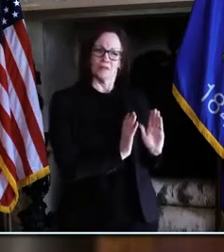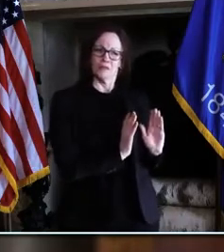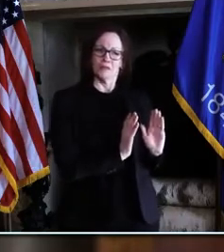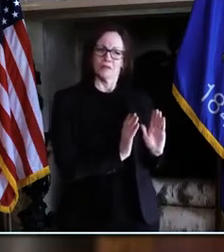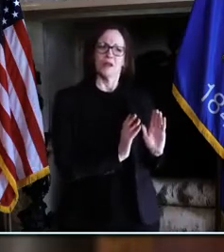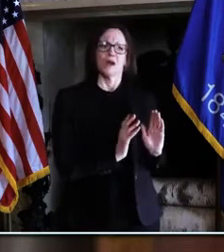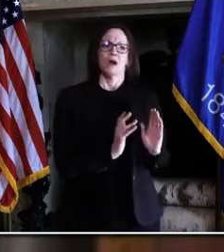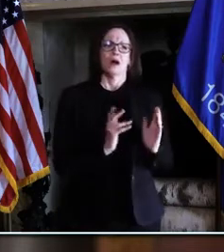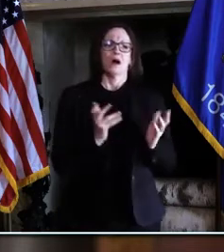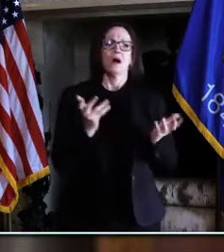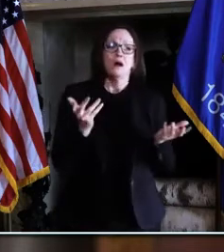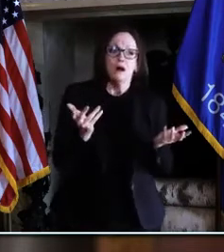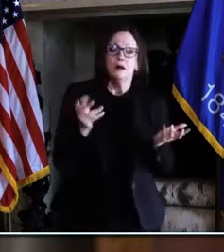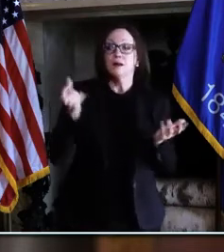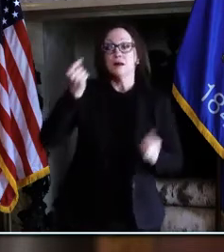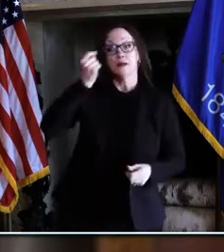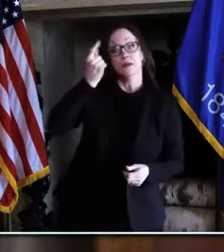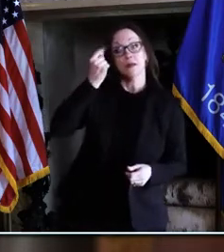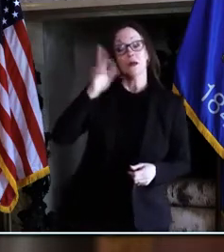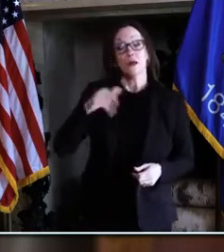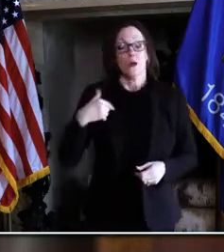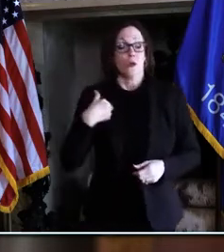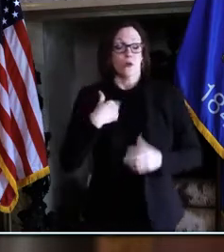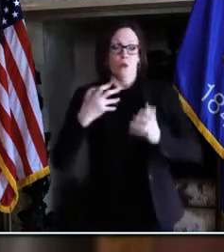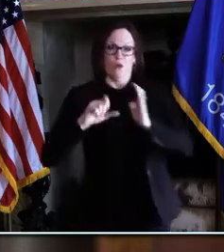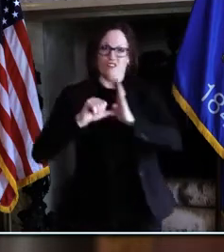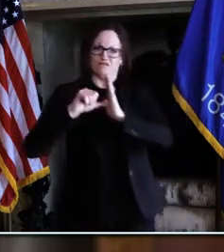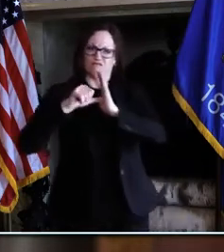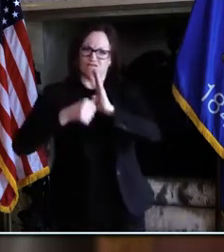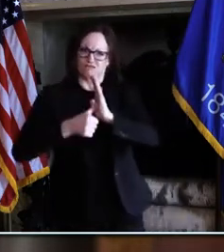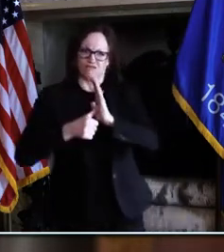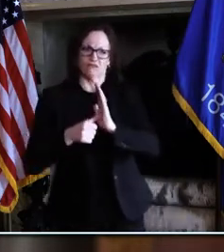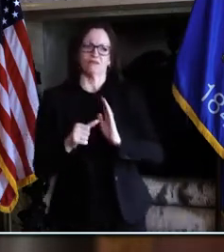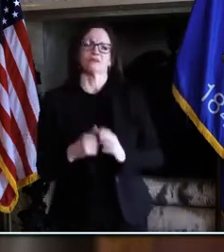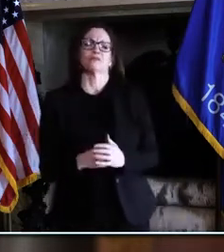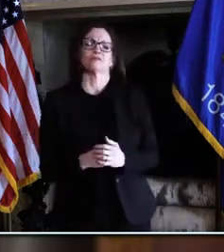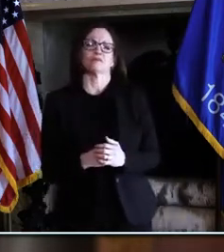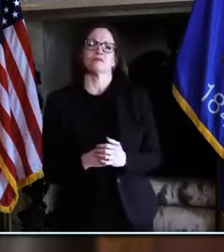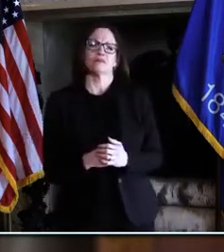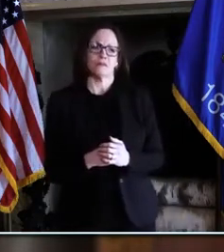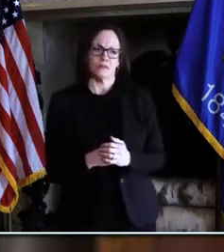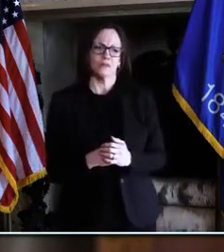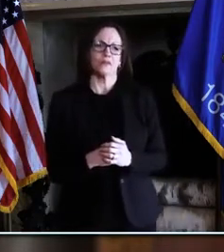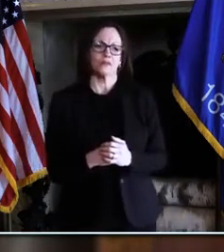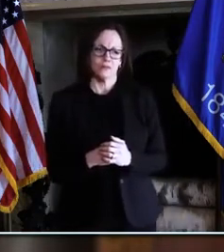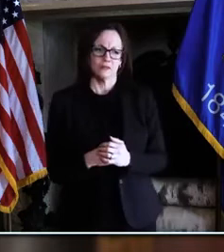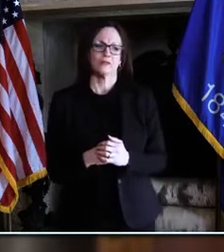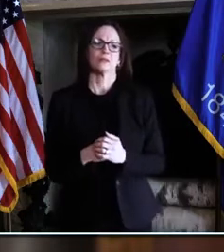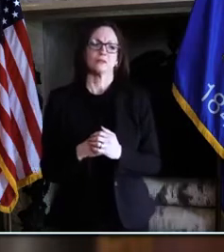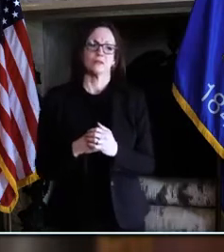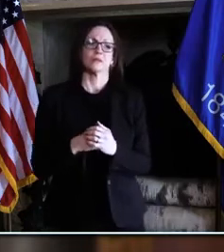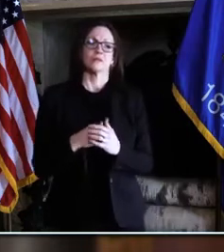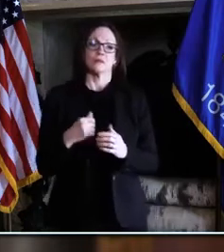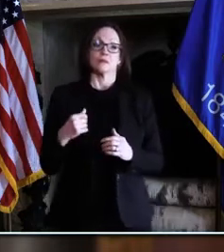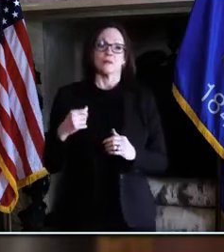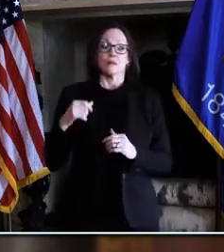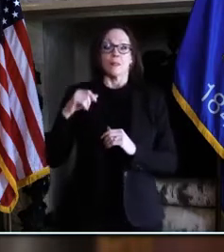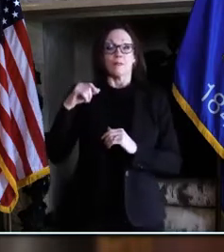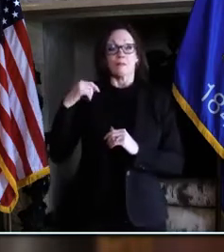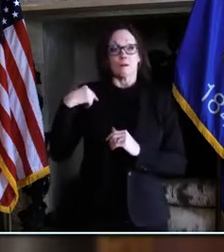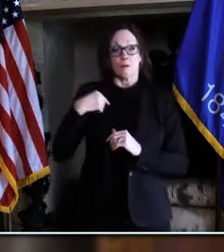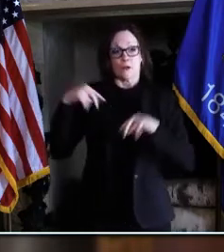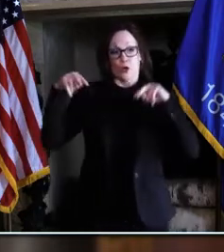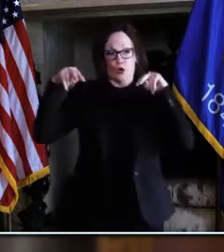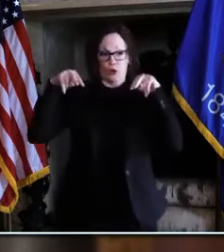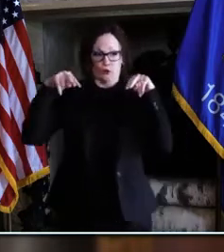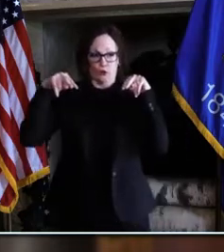to happen here in Wisconsin. And if we continue on our current path without implementing Safer at Home to